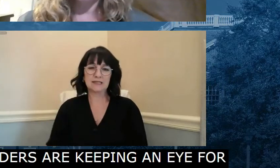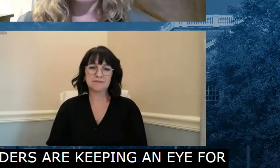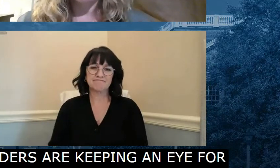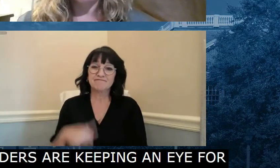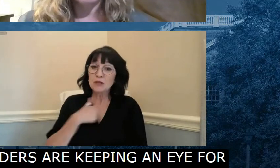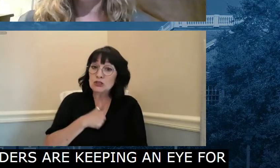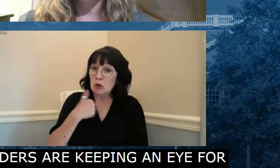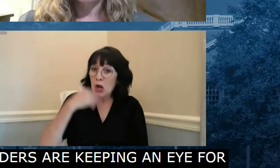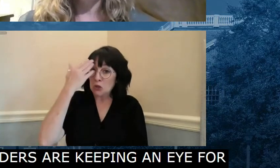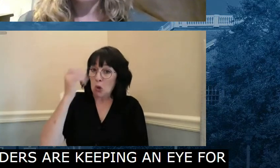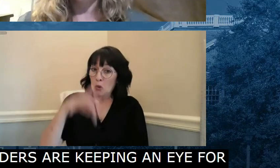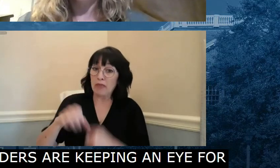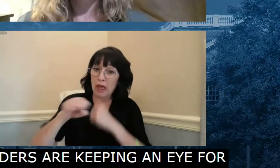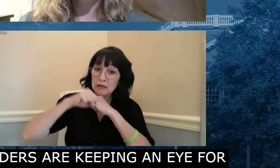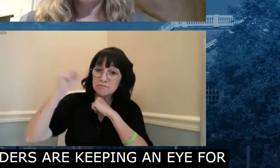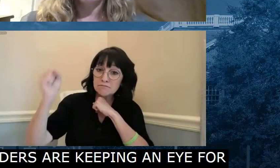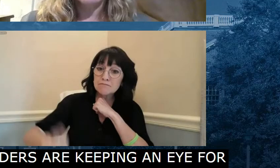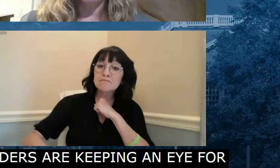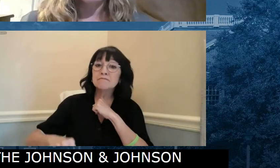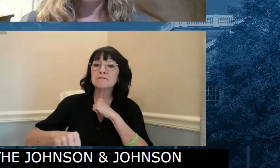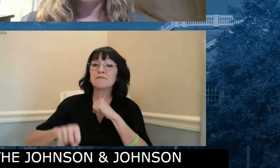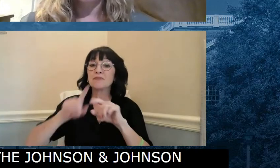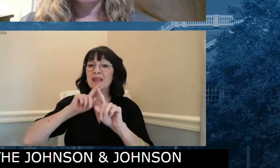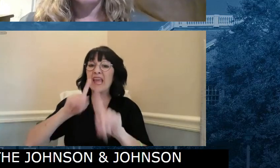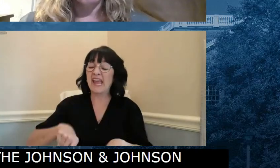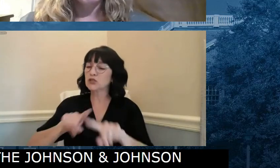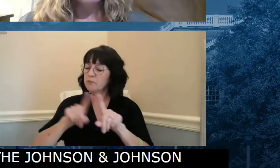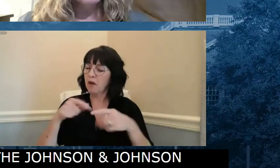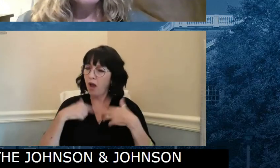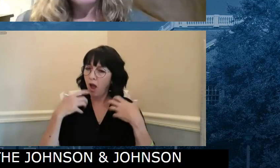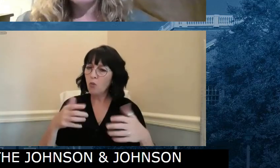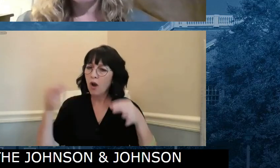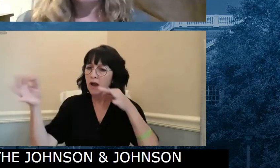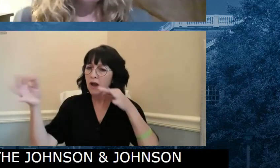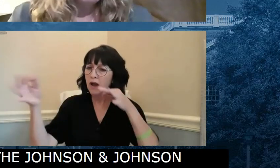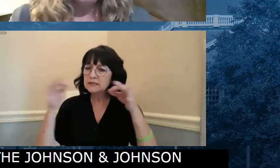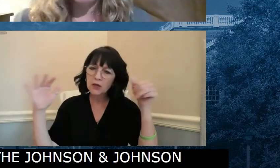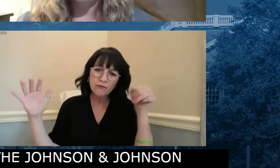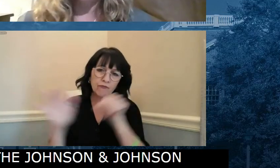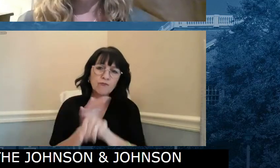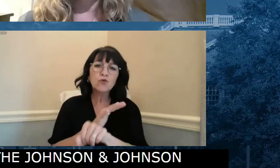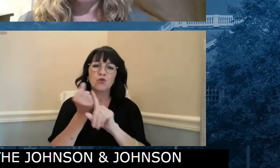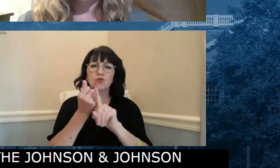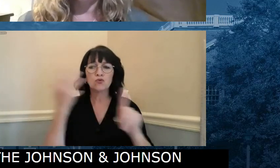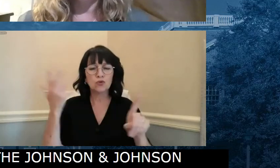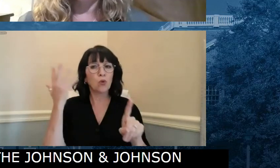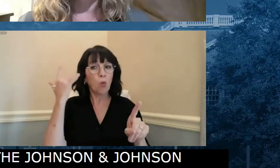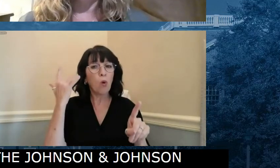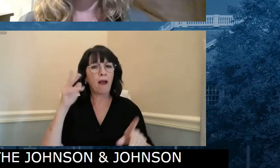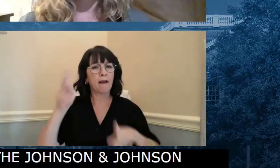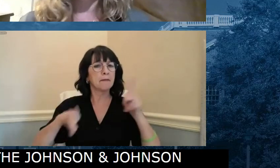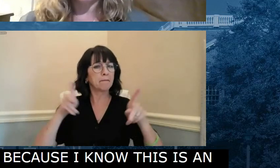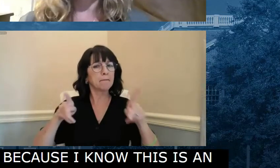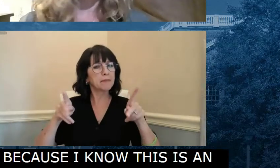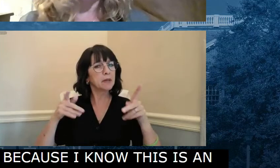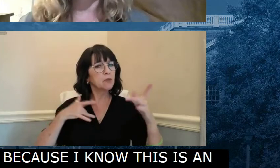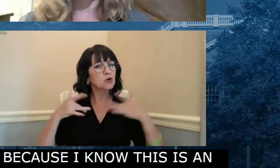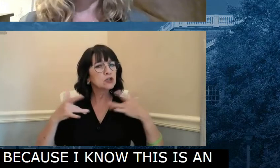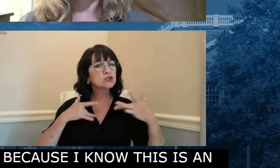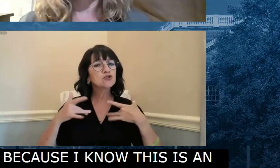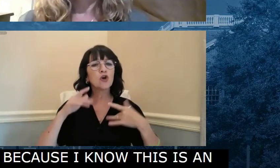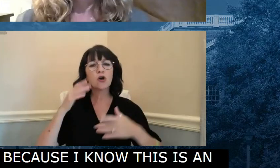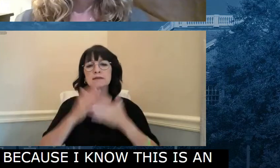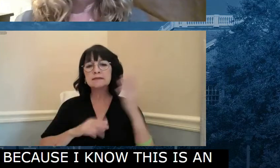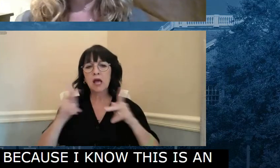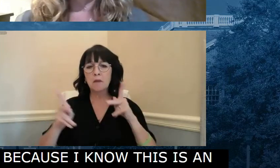answer, but I wanted to be complete because I know that this is an area that people are concerned, and we feel it's important to get the facts out